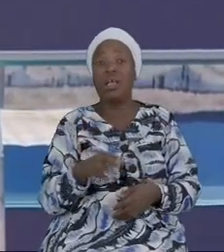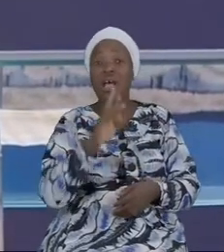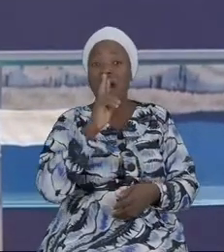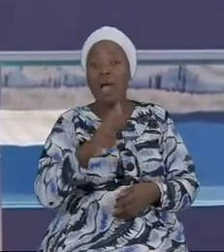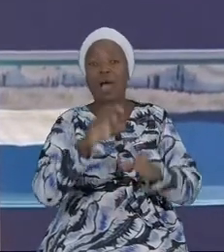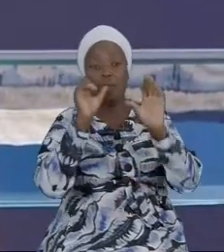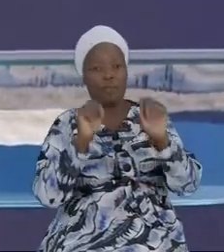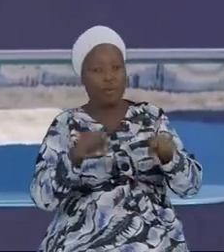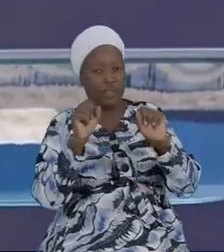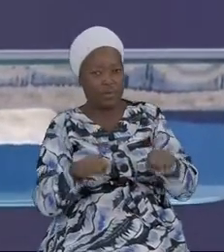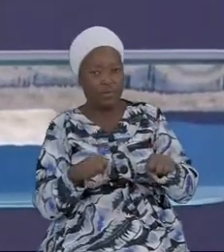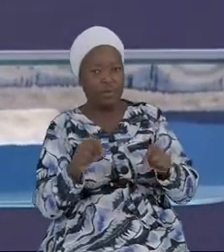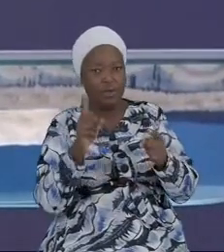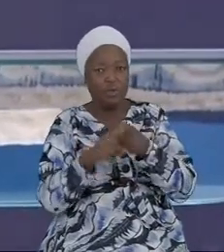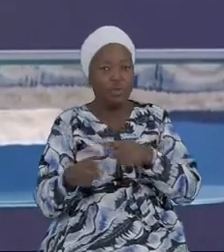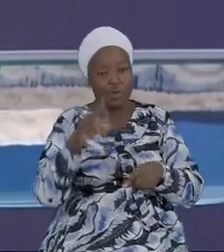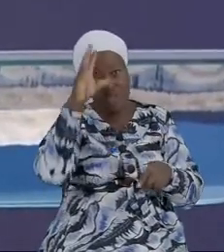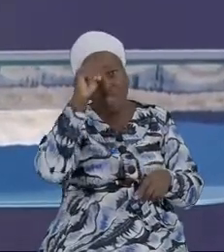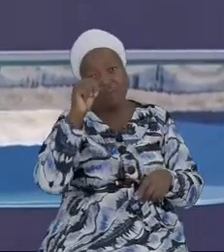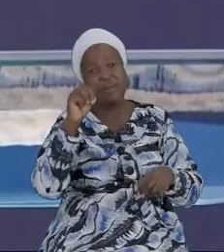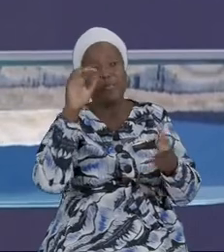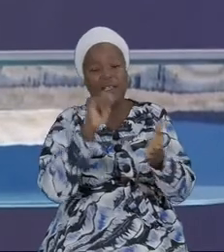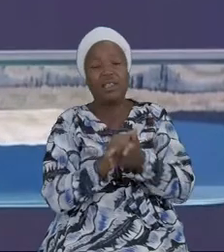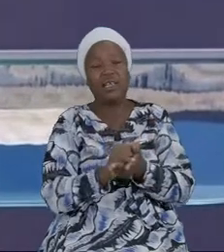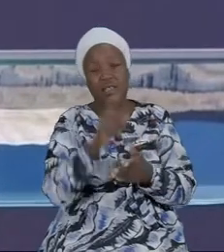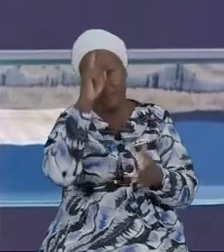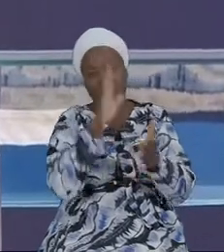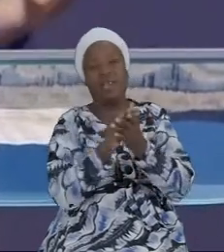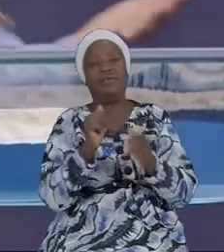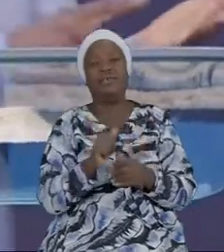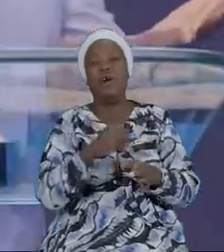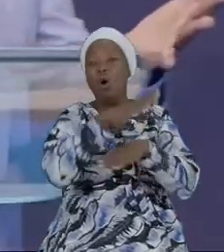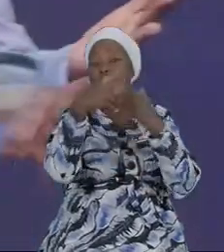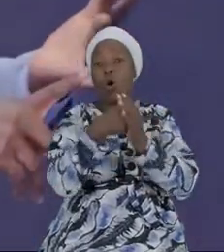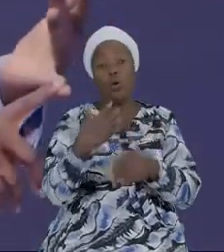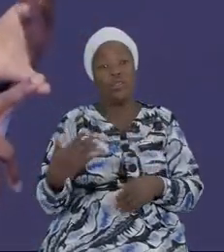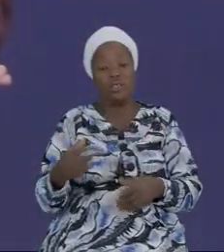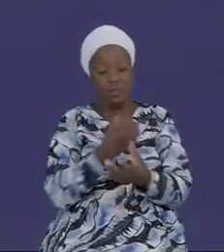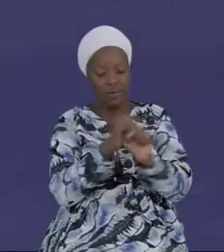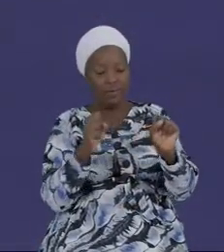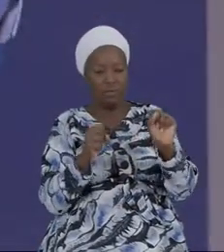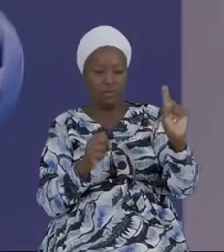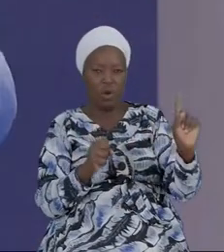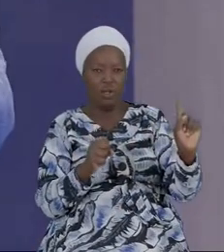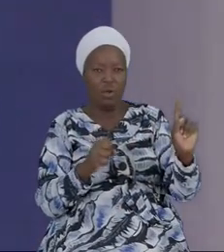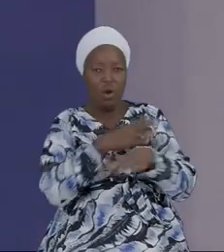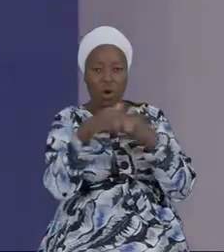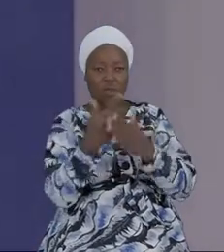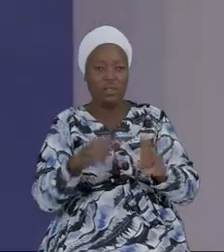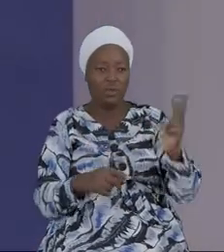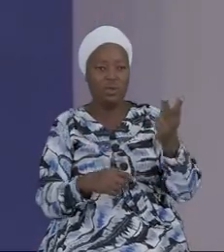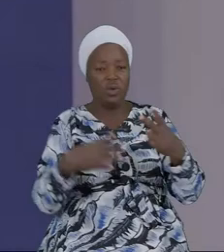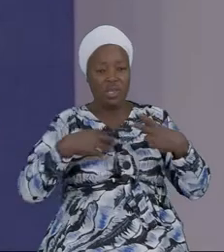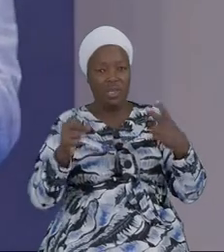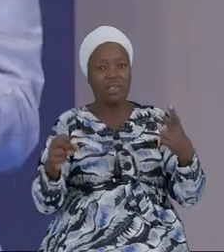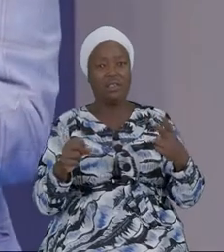are possible to him that believeth. All things, salvation, all things,